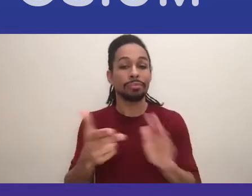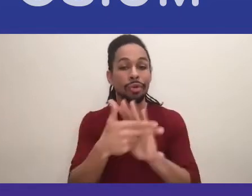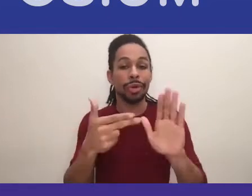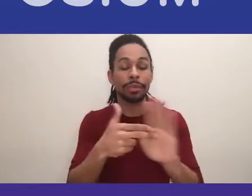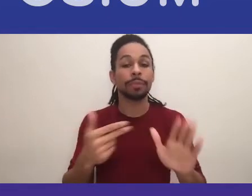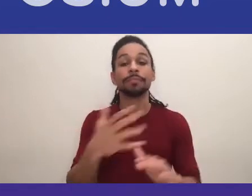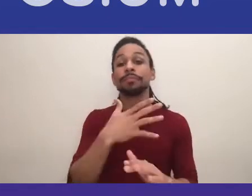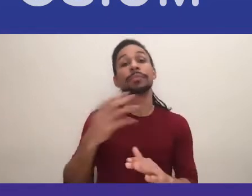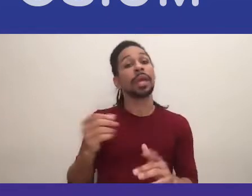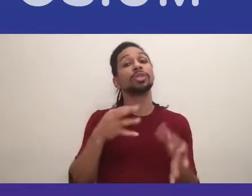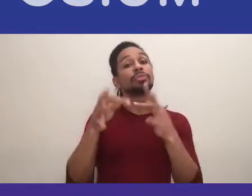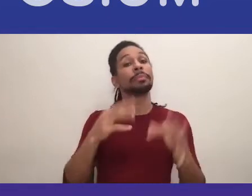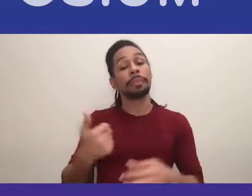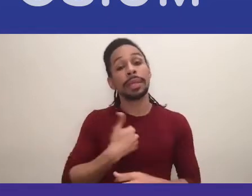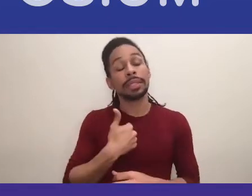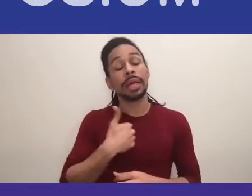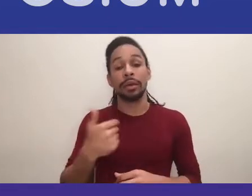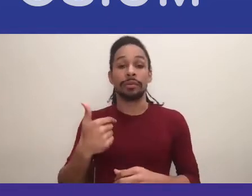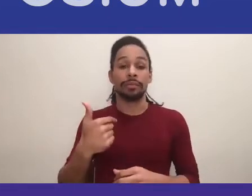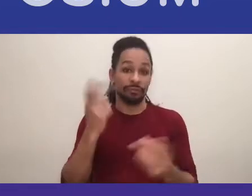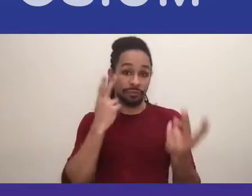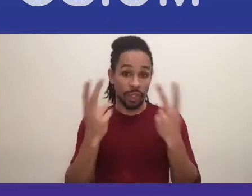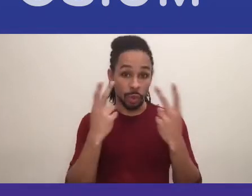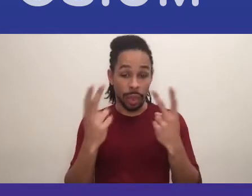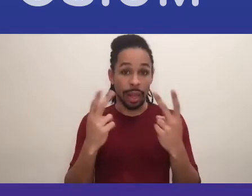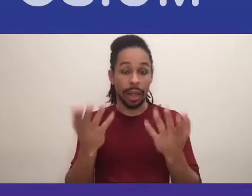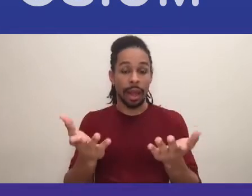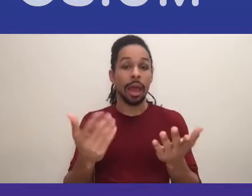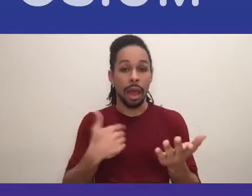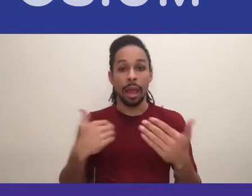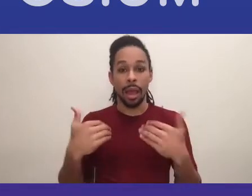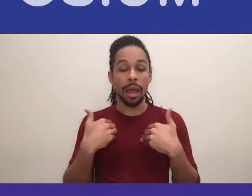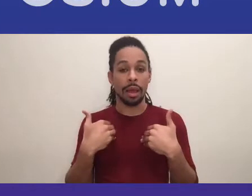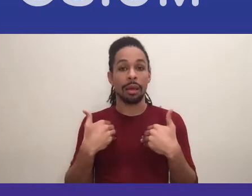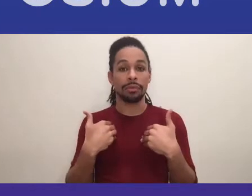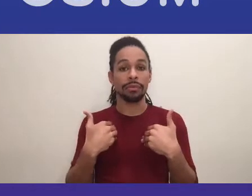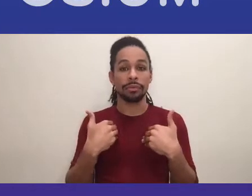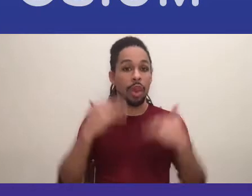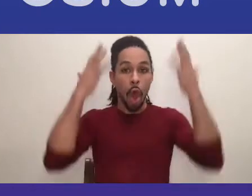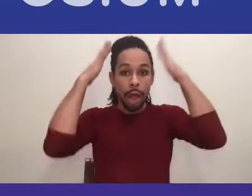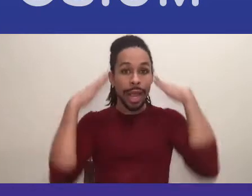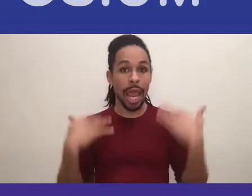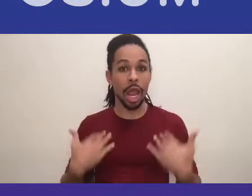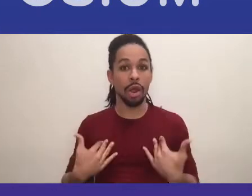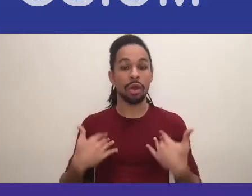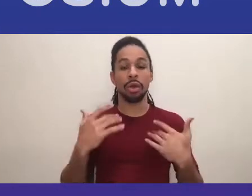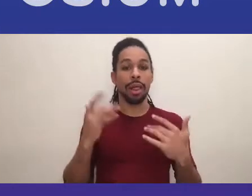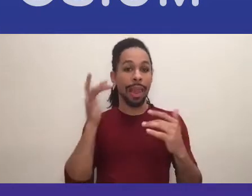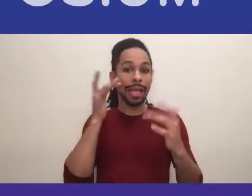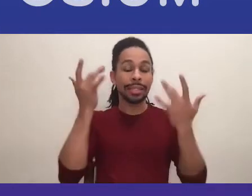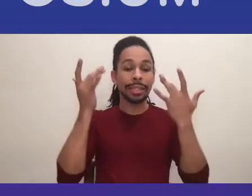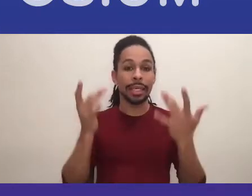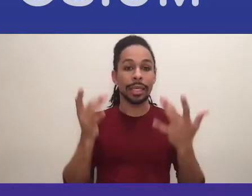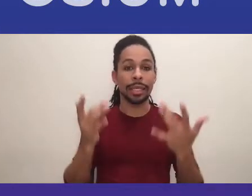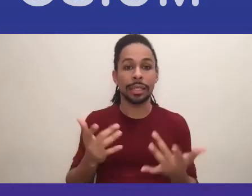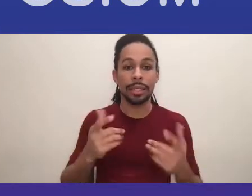myself visually, I have long hair, I'm light skinned, I'm wearing glasses, I have a